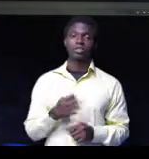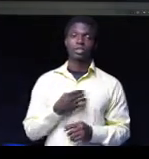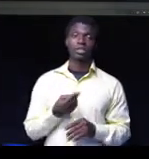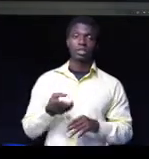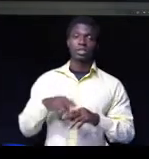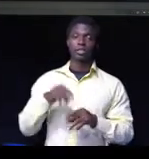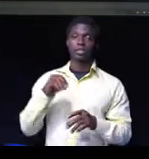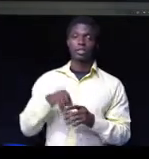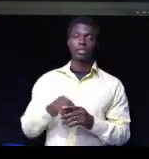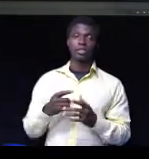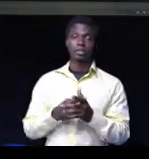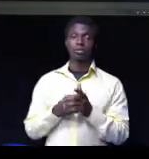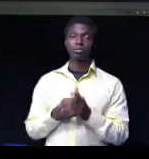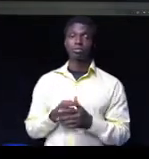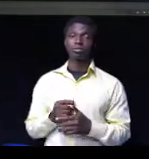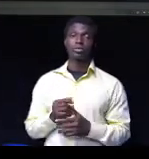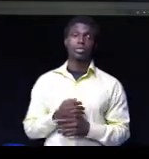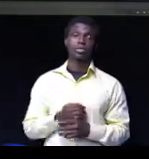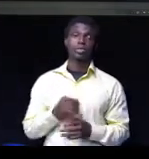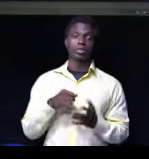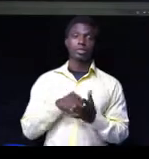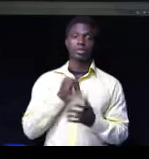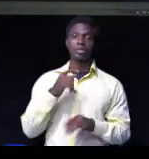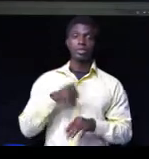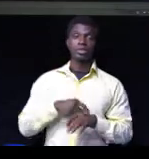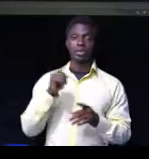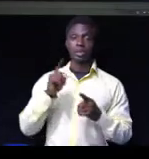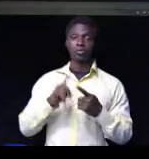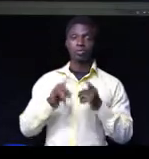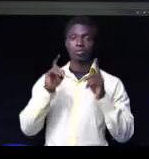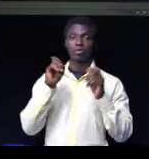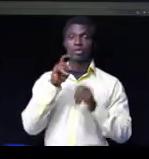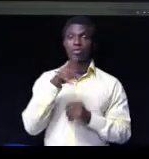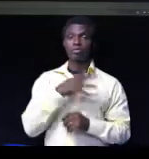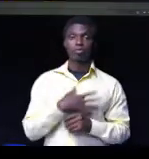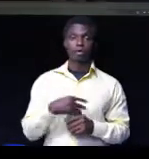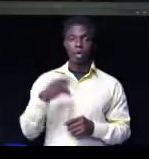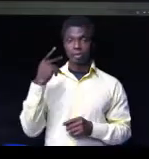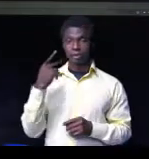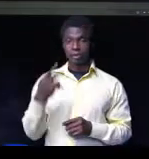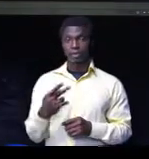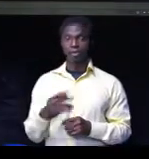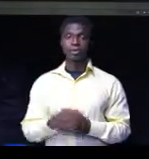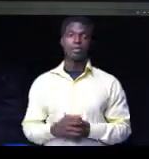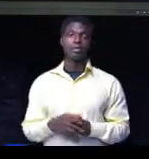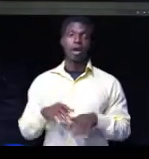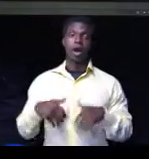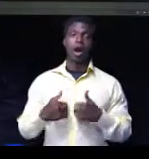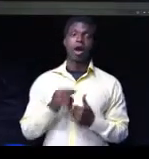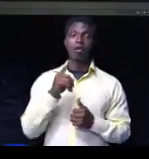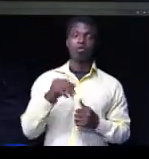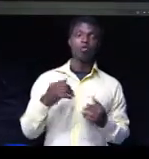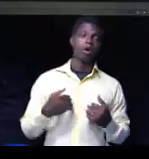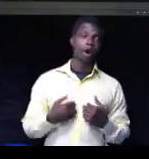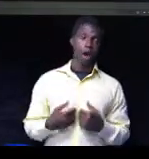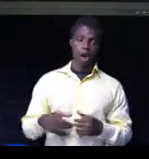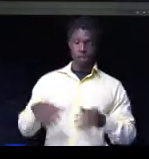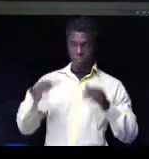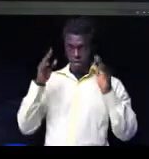and flexibility, increase in speed and agility. It's time to test you and